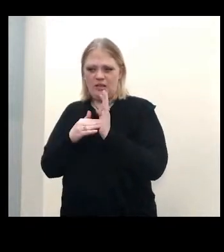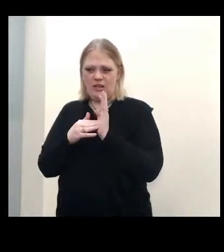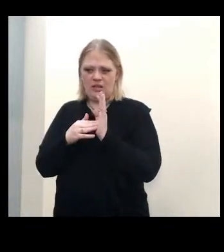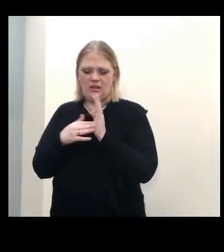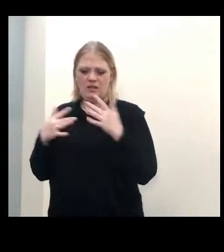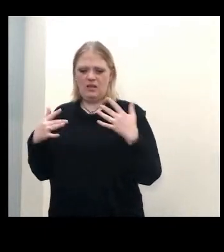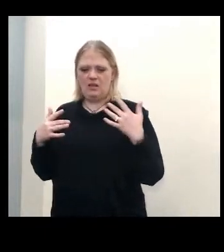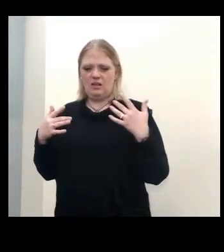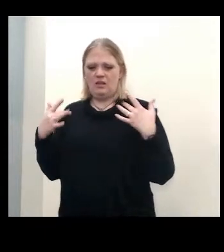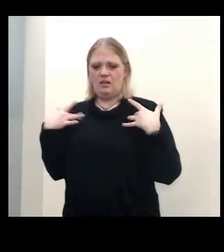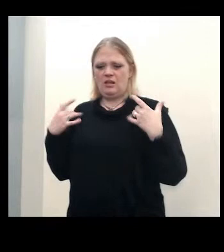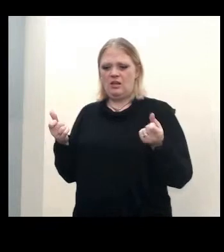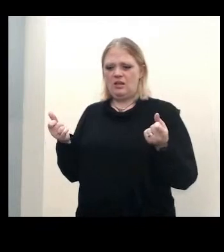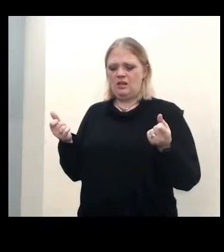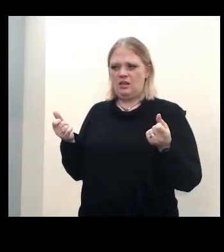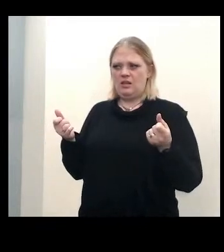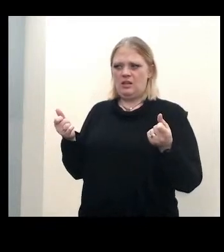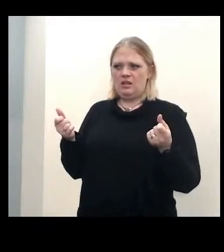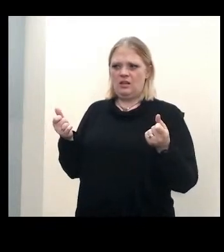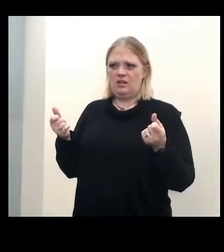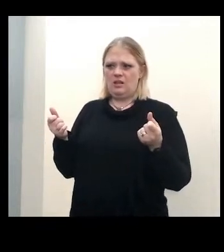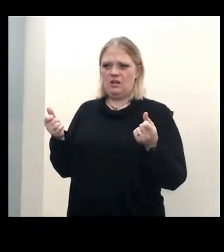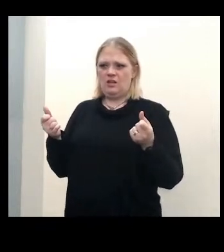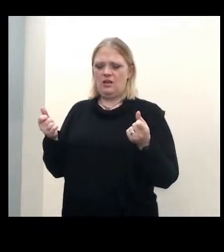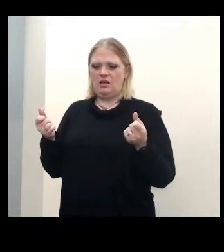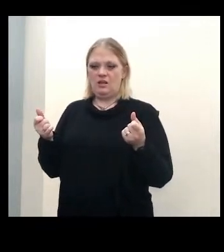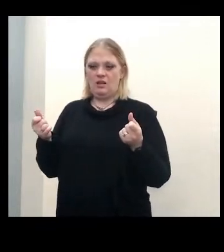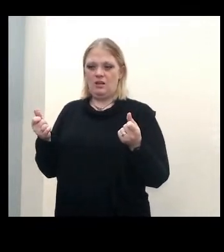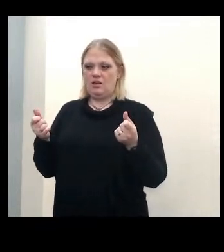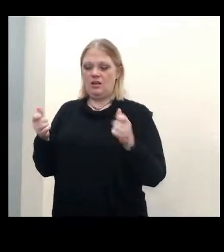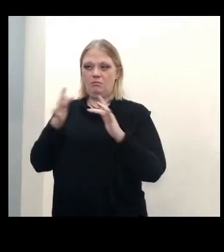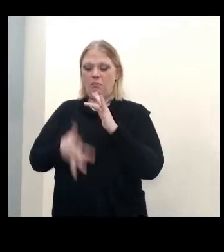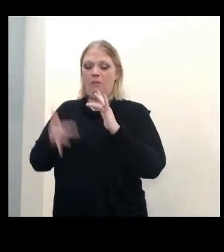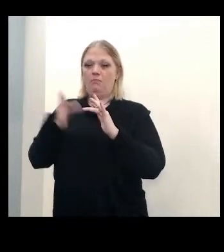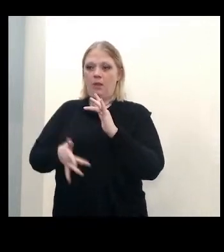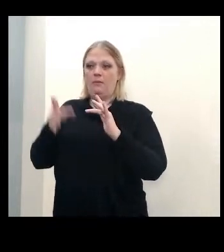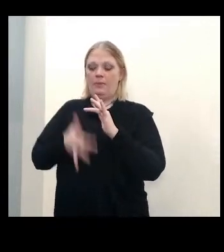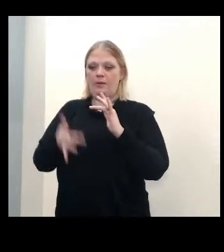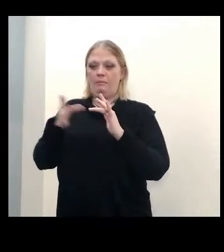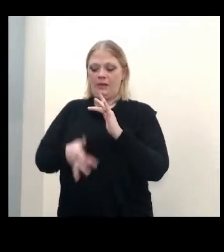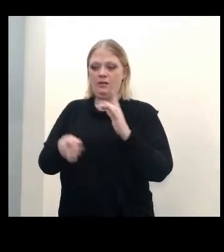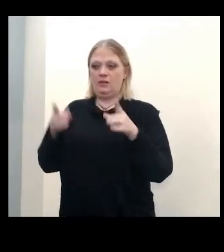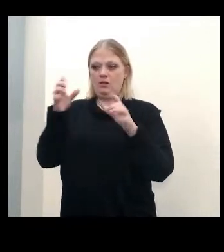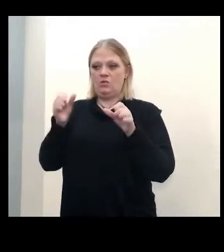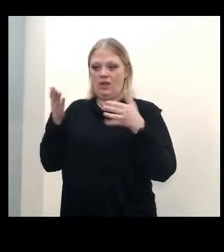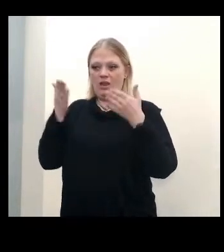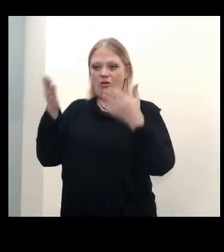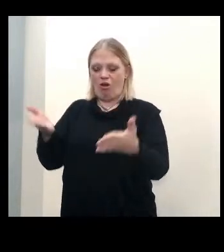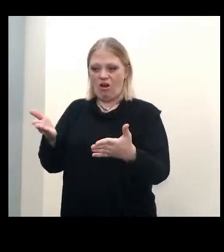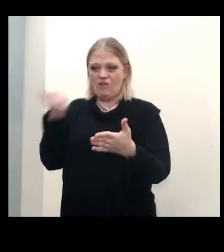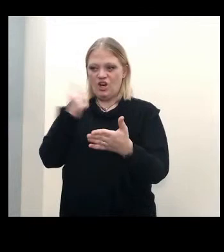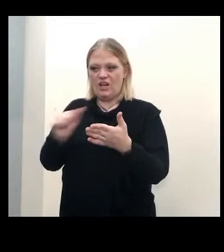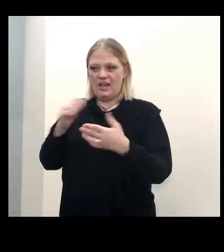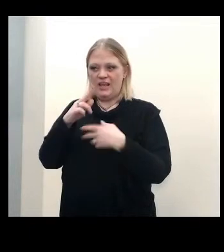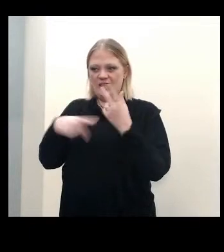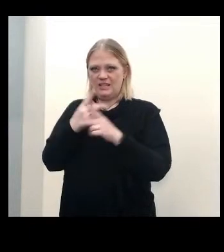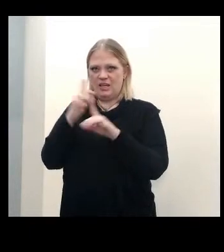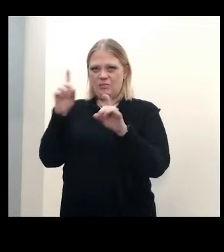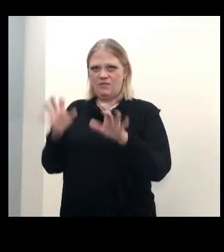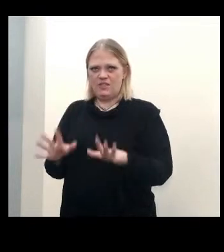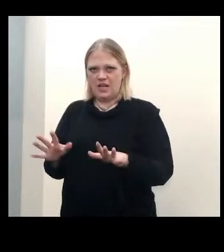health department will be able to offer diagnostic COVID-19 tests, either the PCR tests or rapid tests